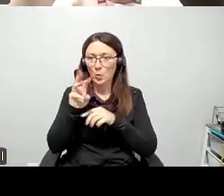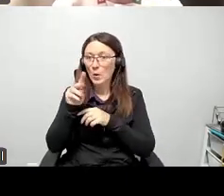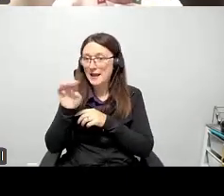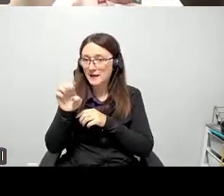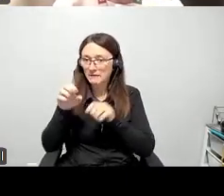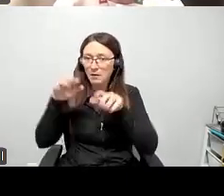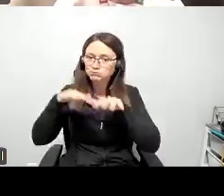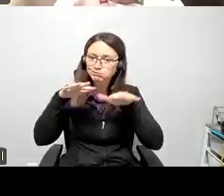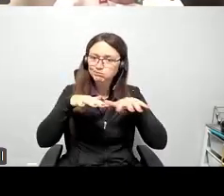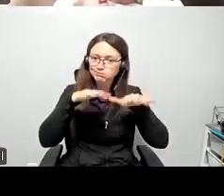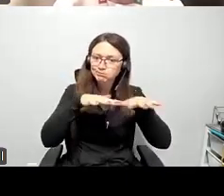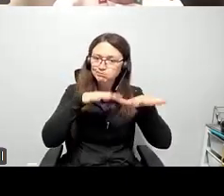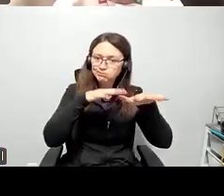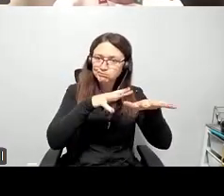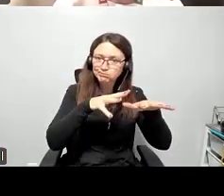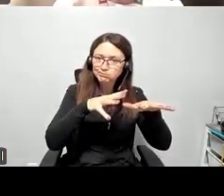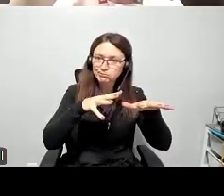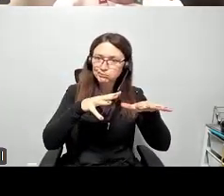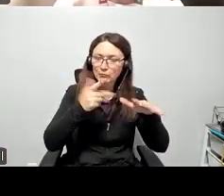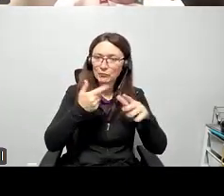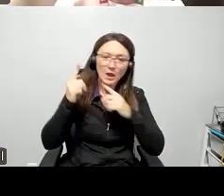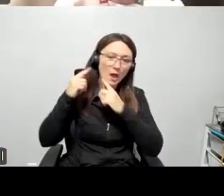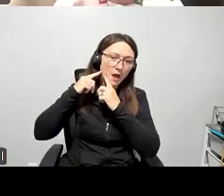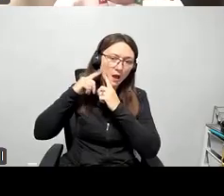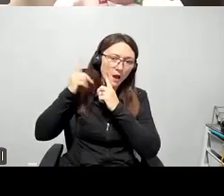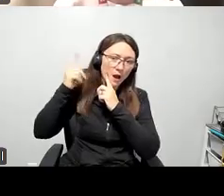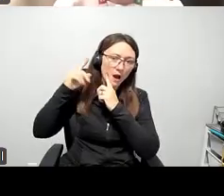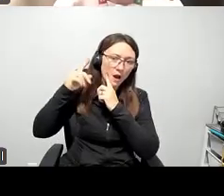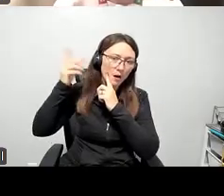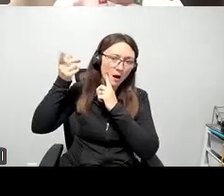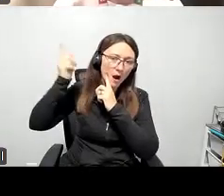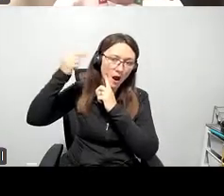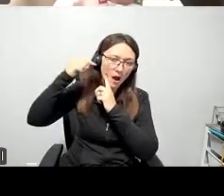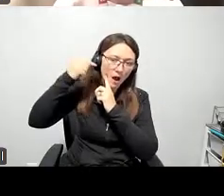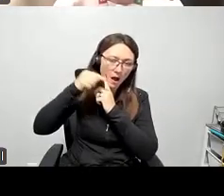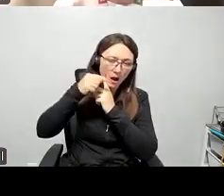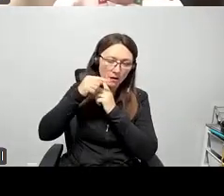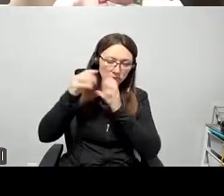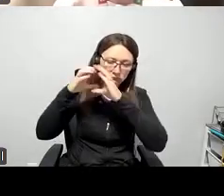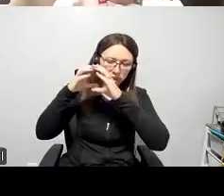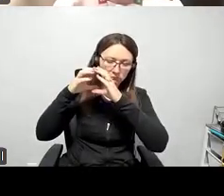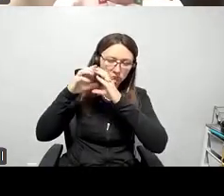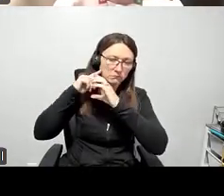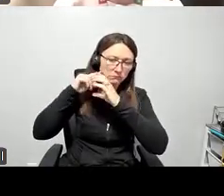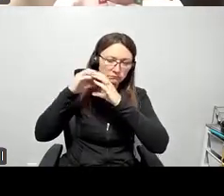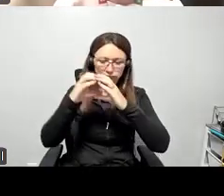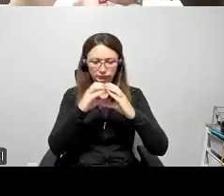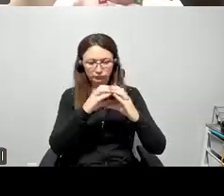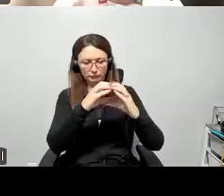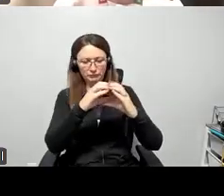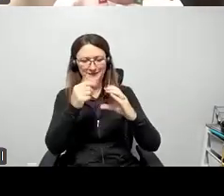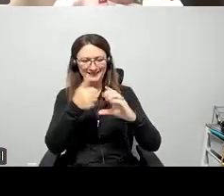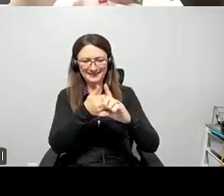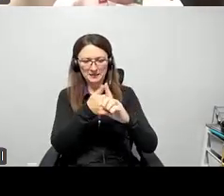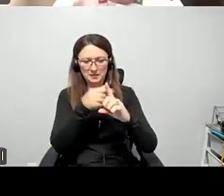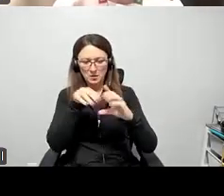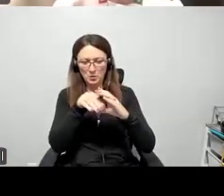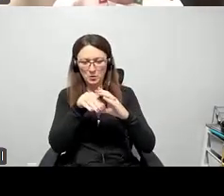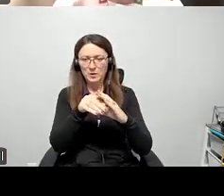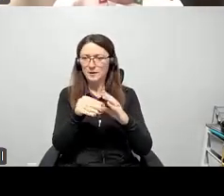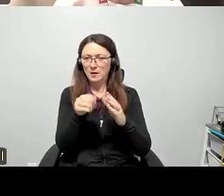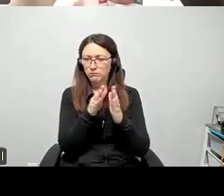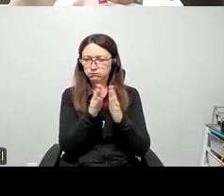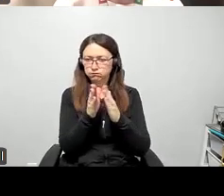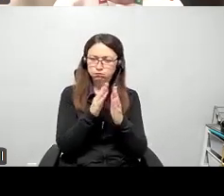space, and they get, funneled through the outer ear into the outer ear, which moves our eardrum back and